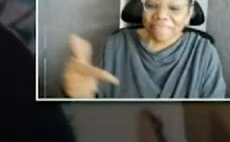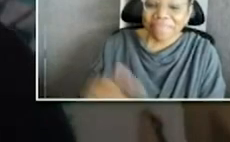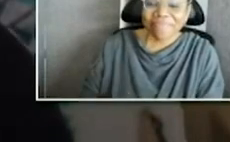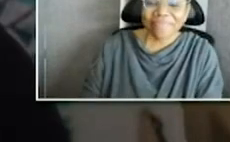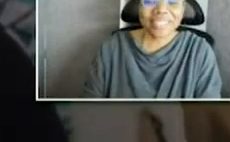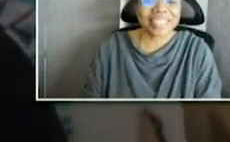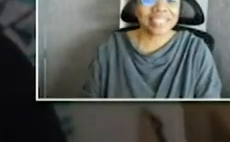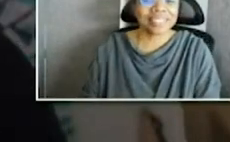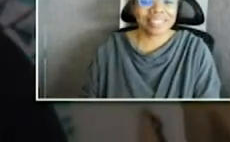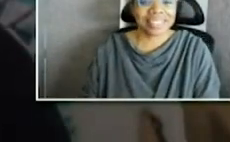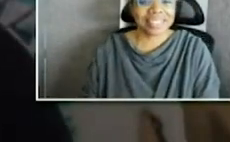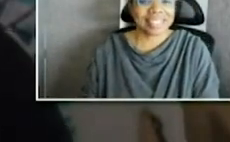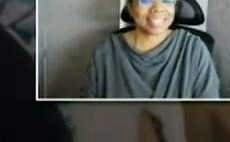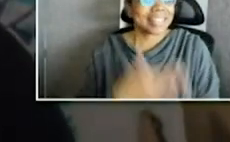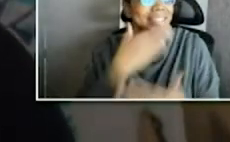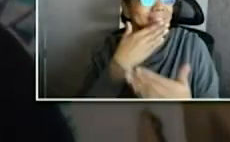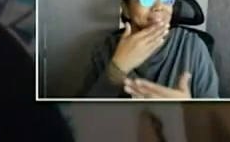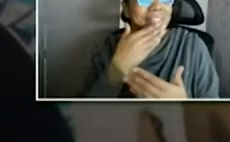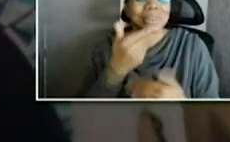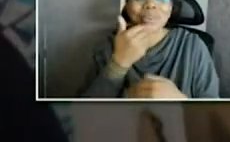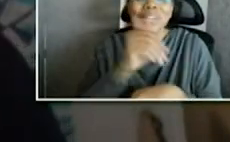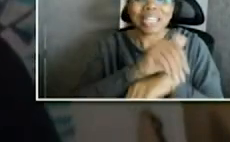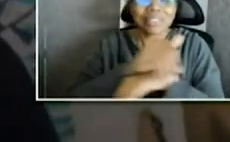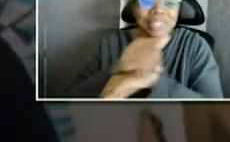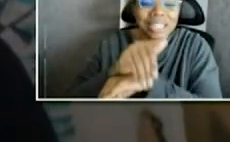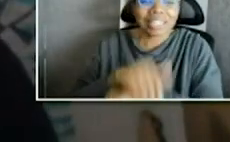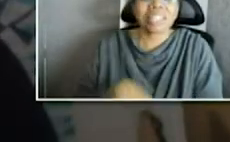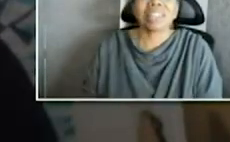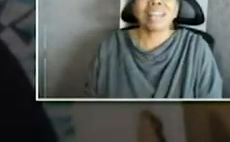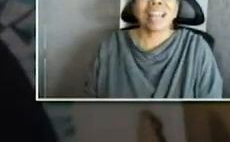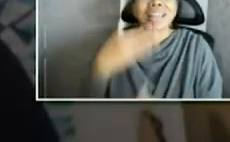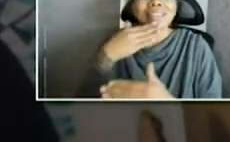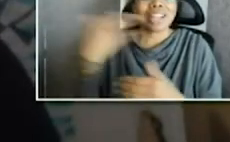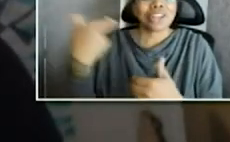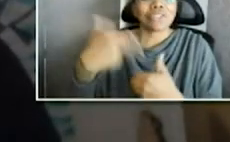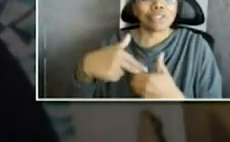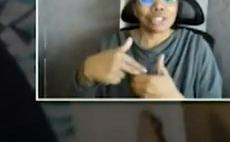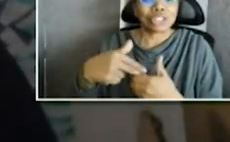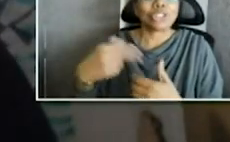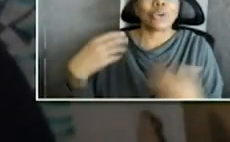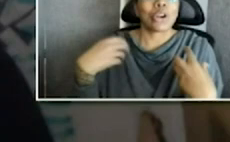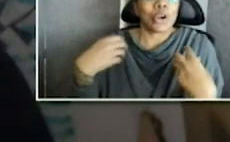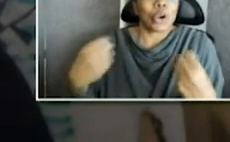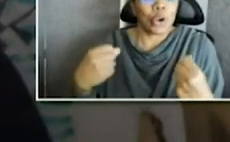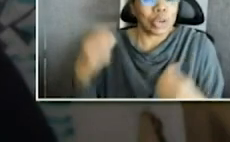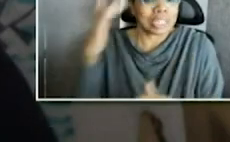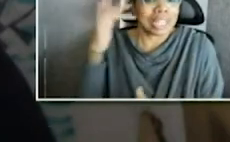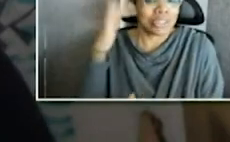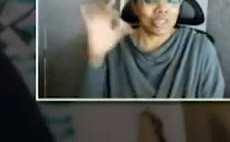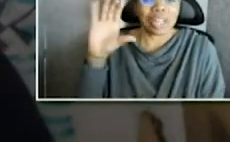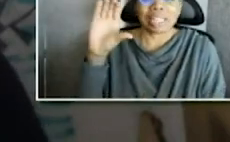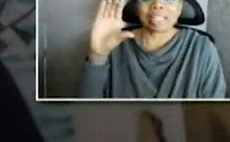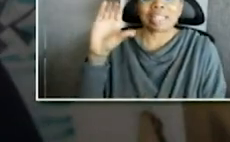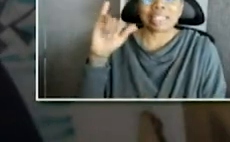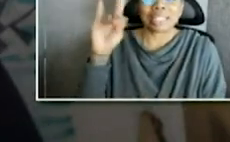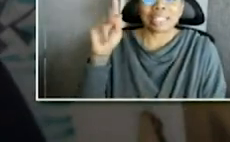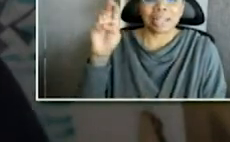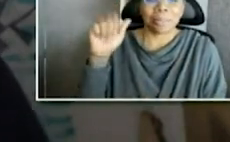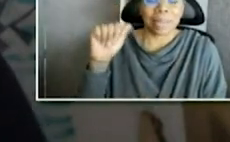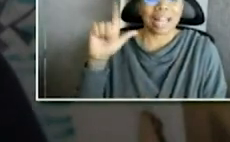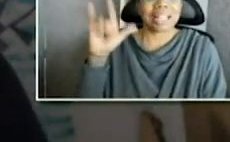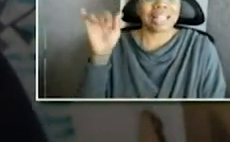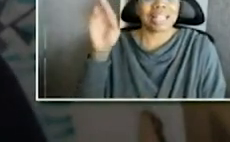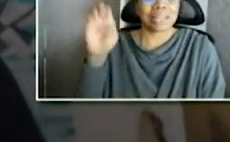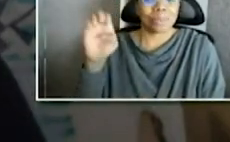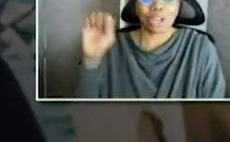And good evening, everyone. Thank you for joining Courage California and Cinema Libre Studio for an exclusive sneak peek of their new